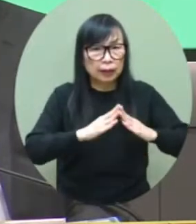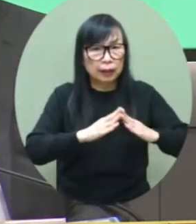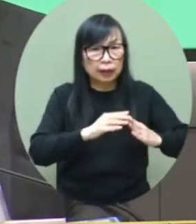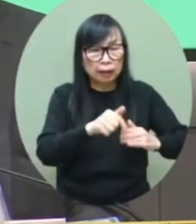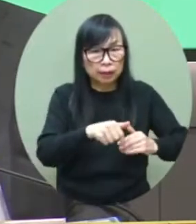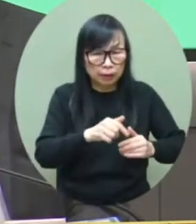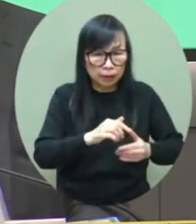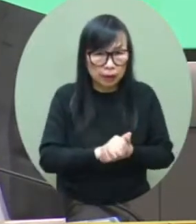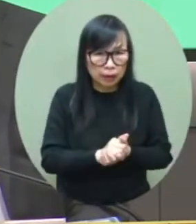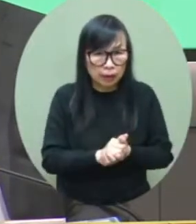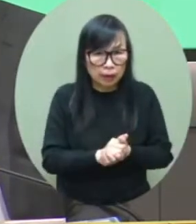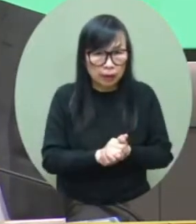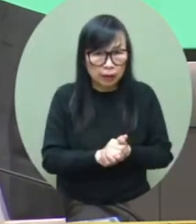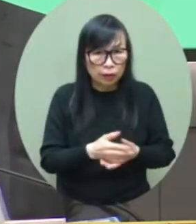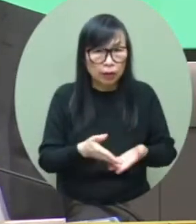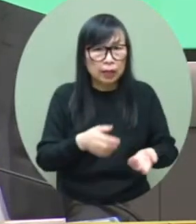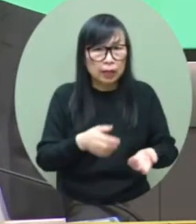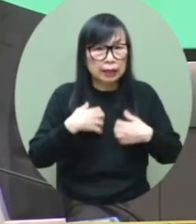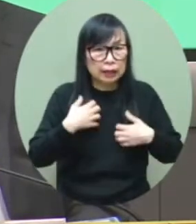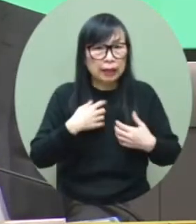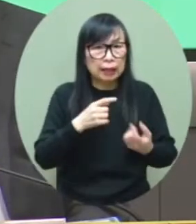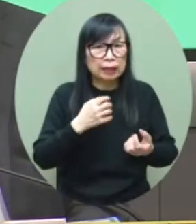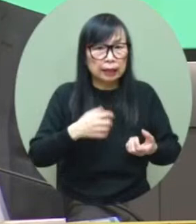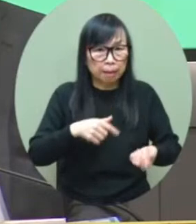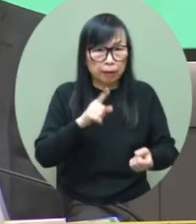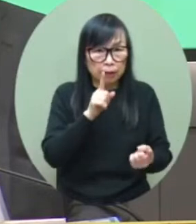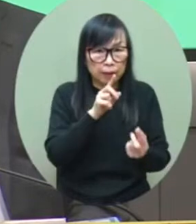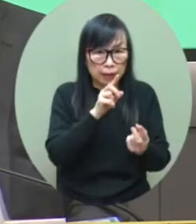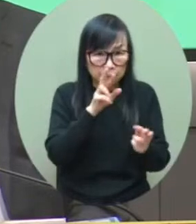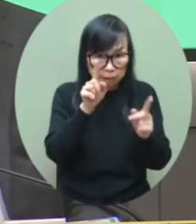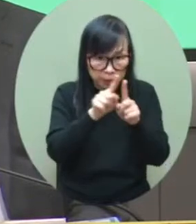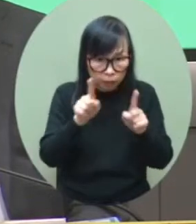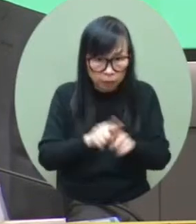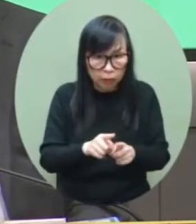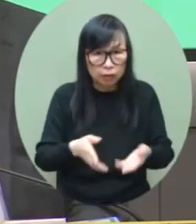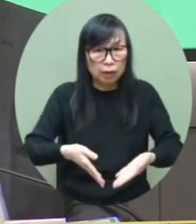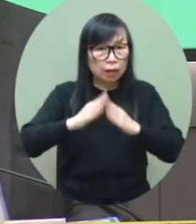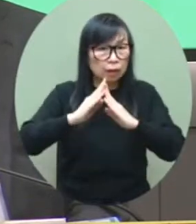we had to provide a large number of facilities in